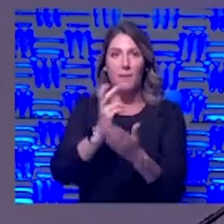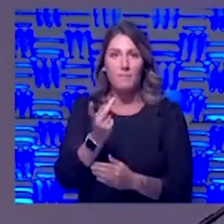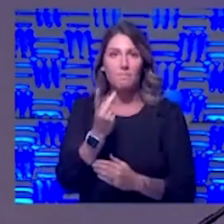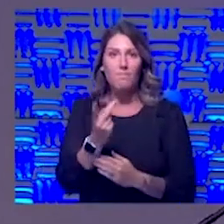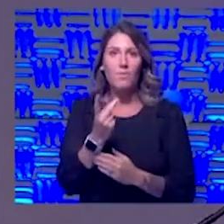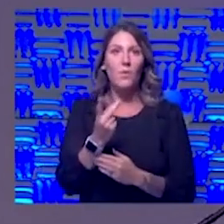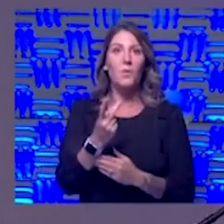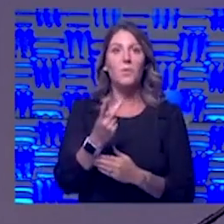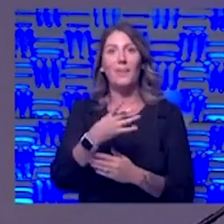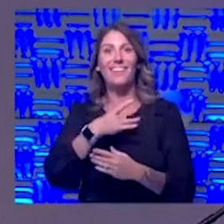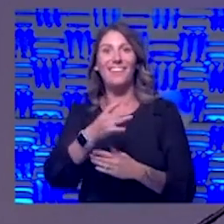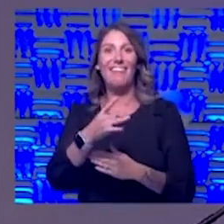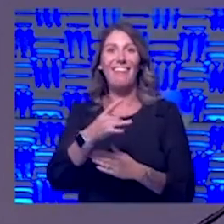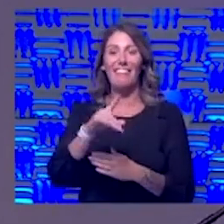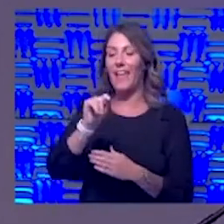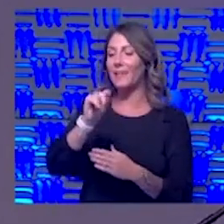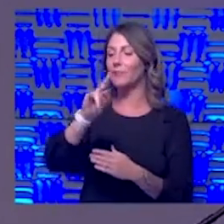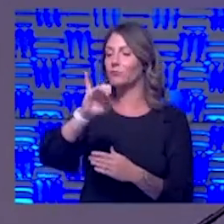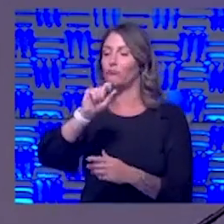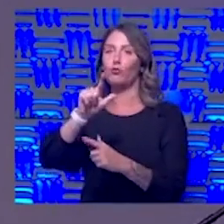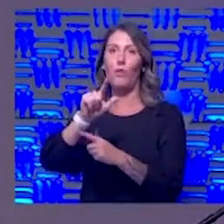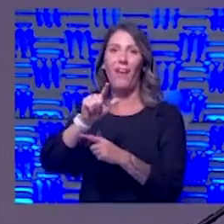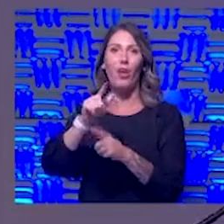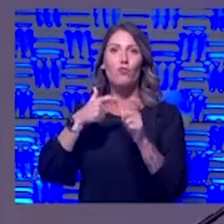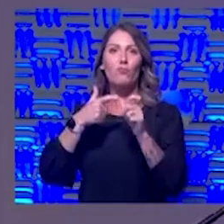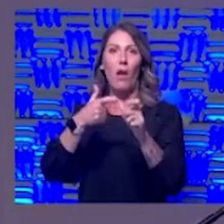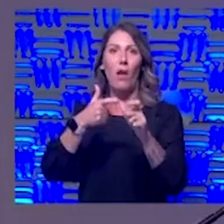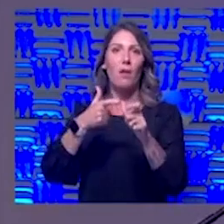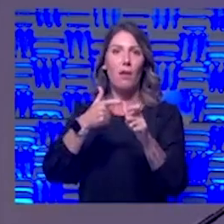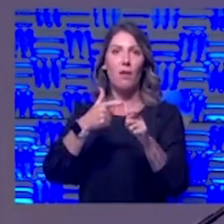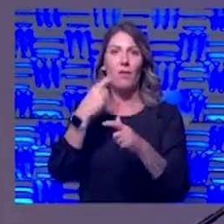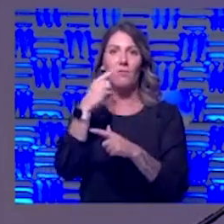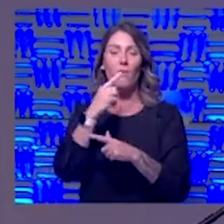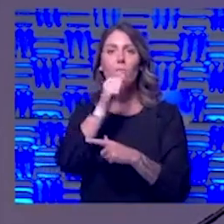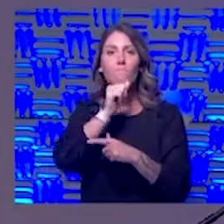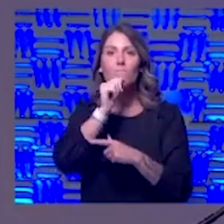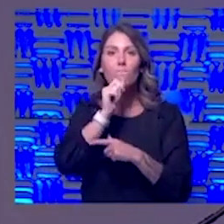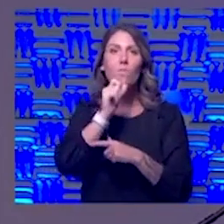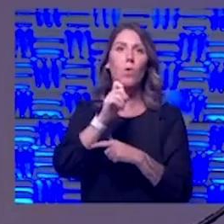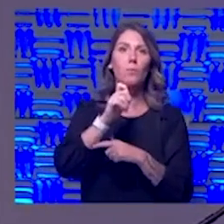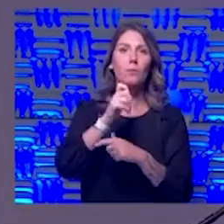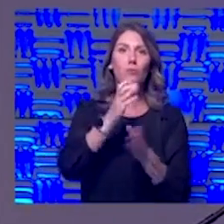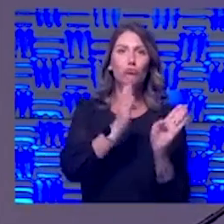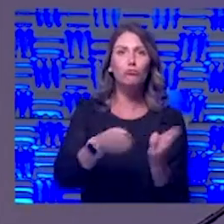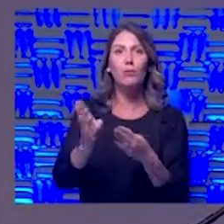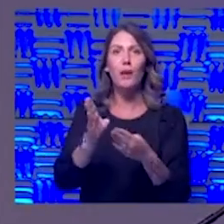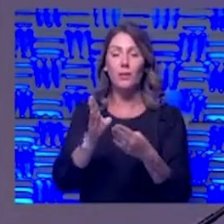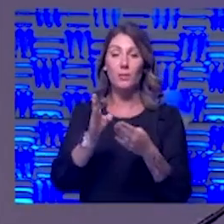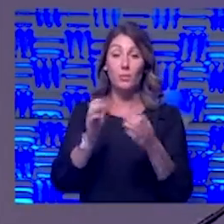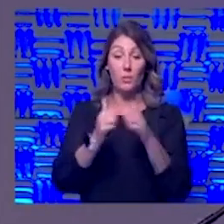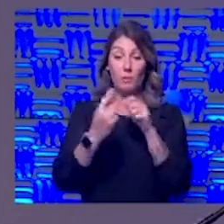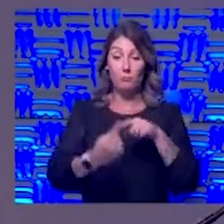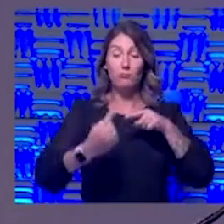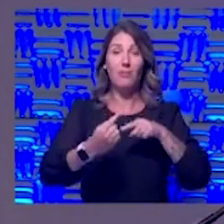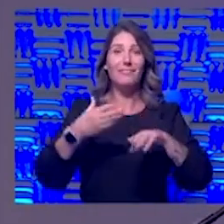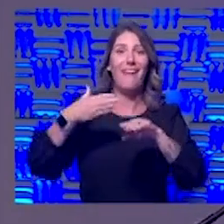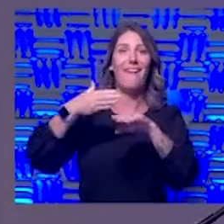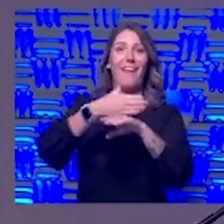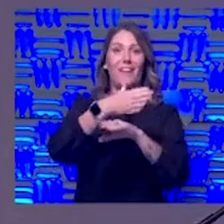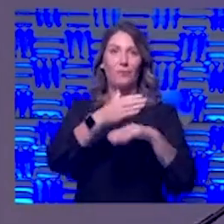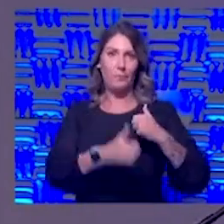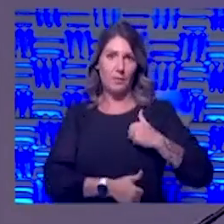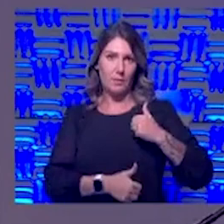trail running as a coping strategy for the struggles after military service. And there's